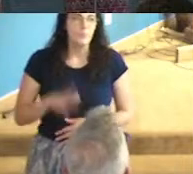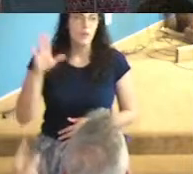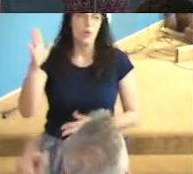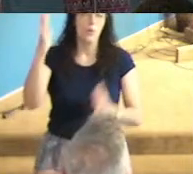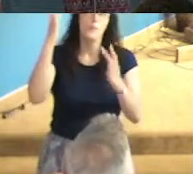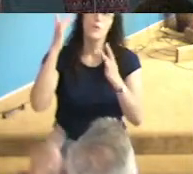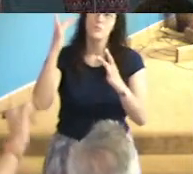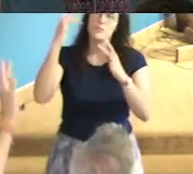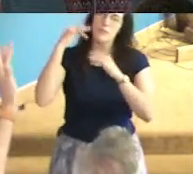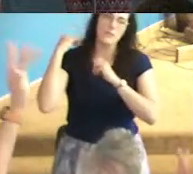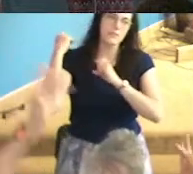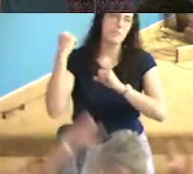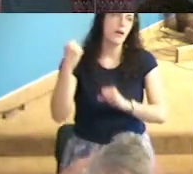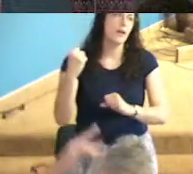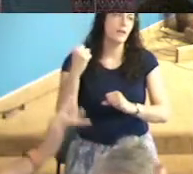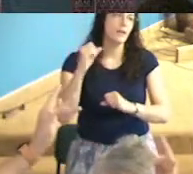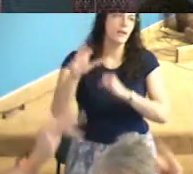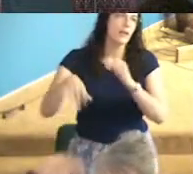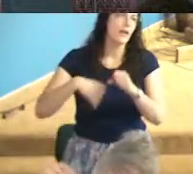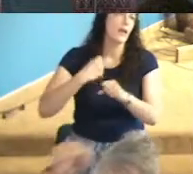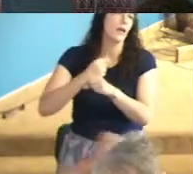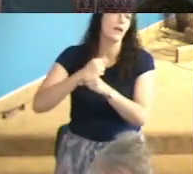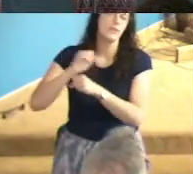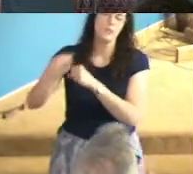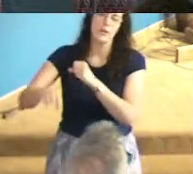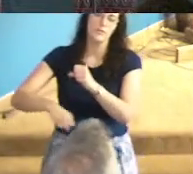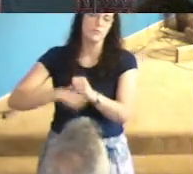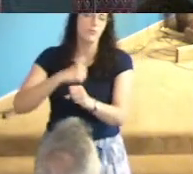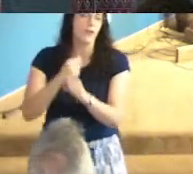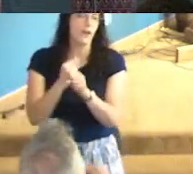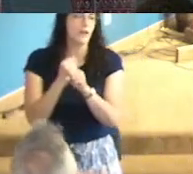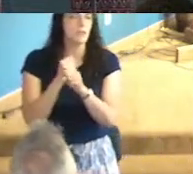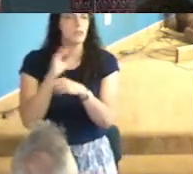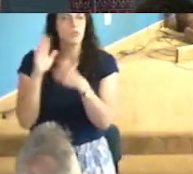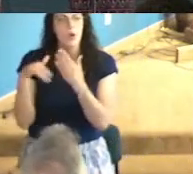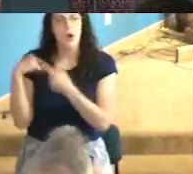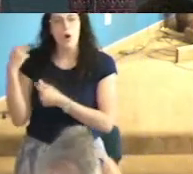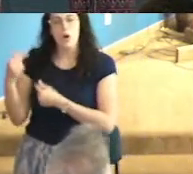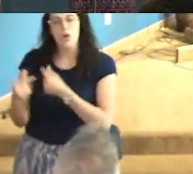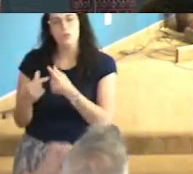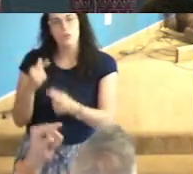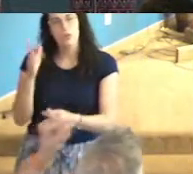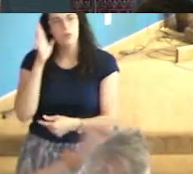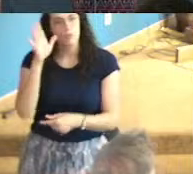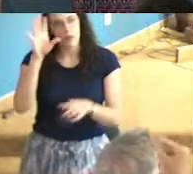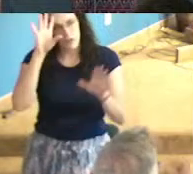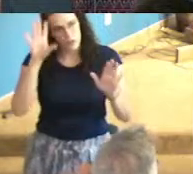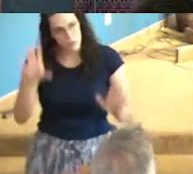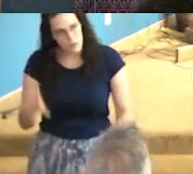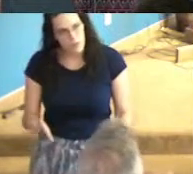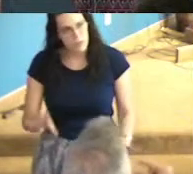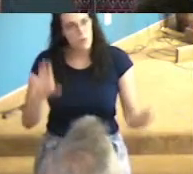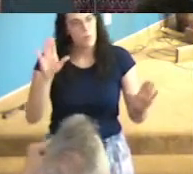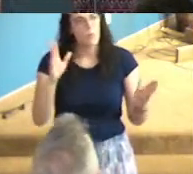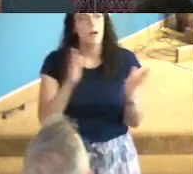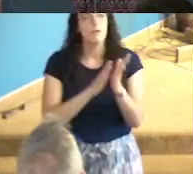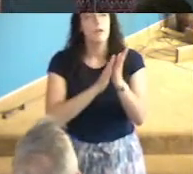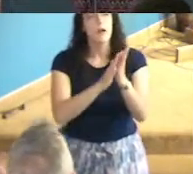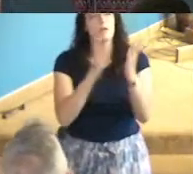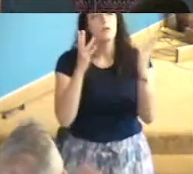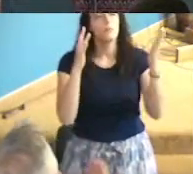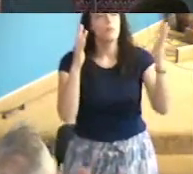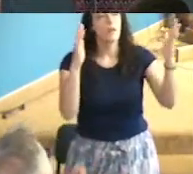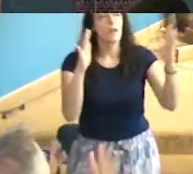always. Your mercy is mighty, age after age, and all generations will